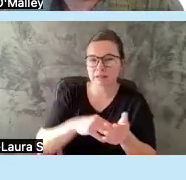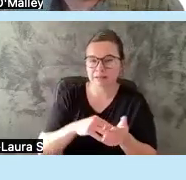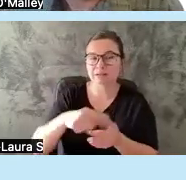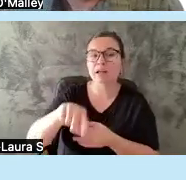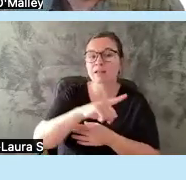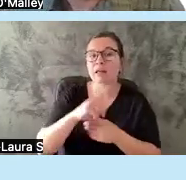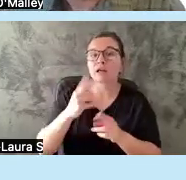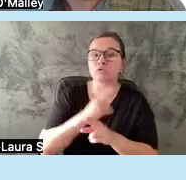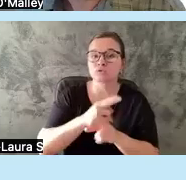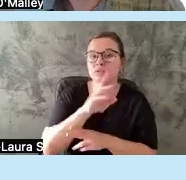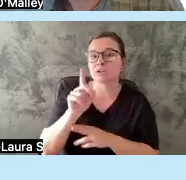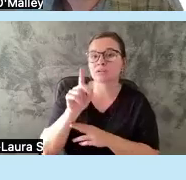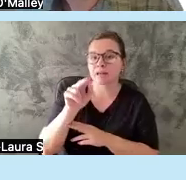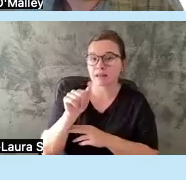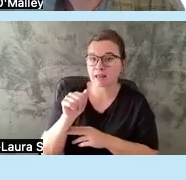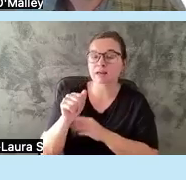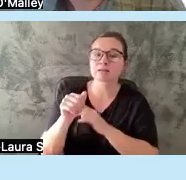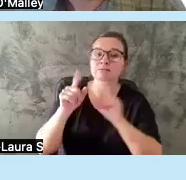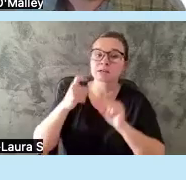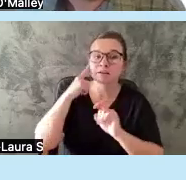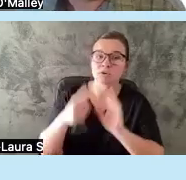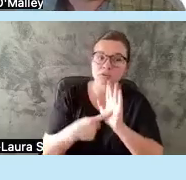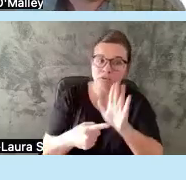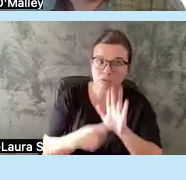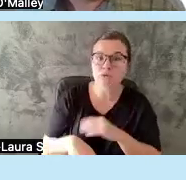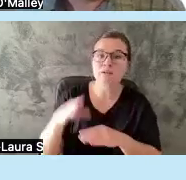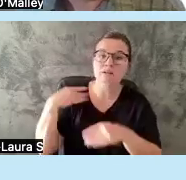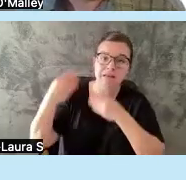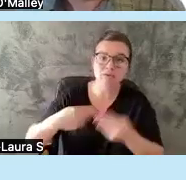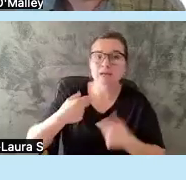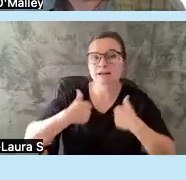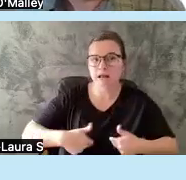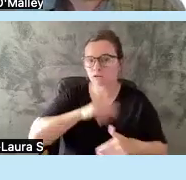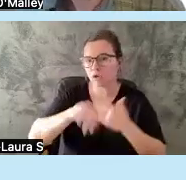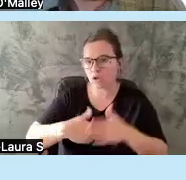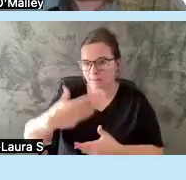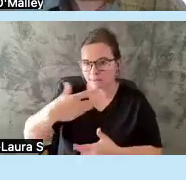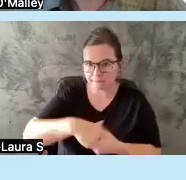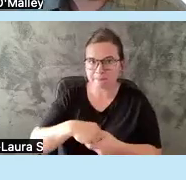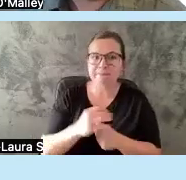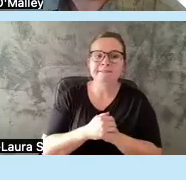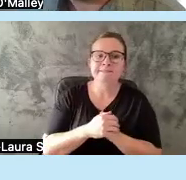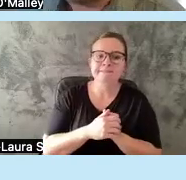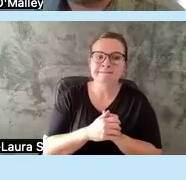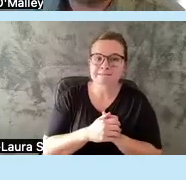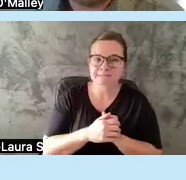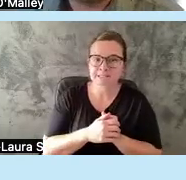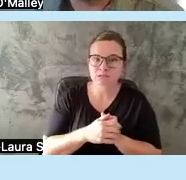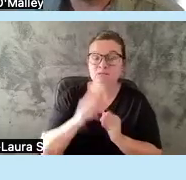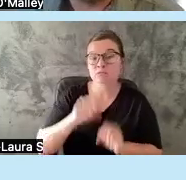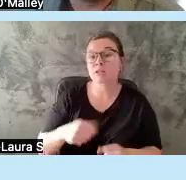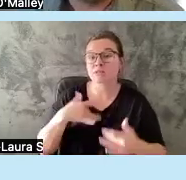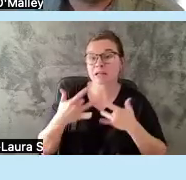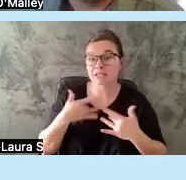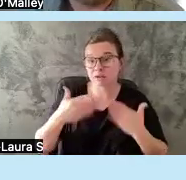samples for testing, seeking information about their traits, their ancestry, and health. And while that can be an exciting way to learn